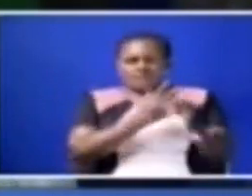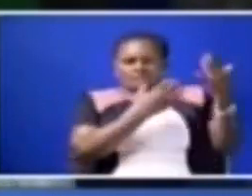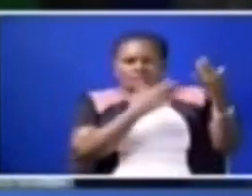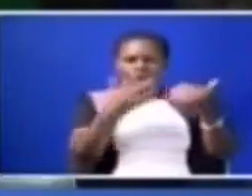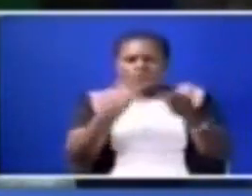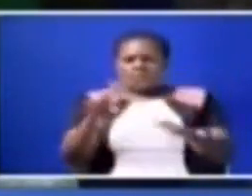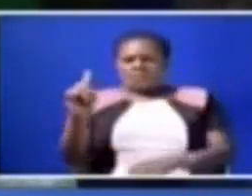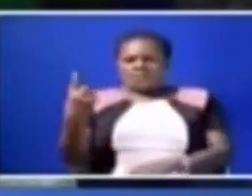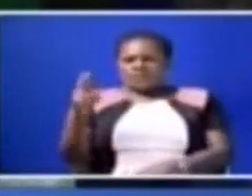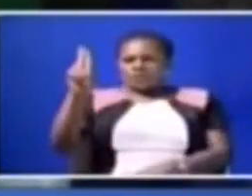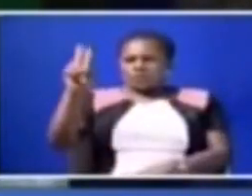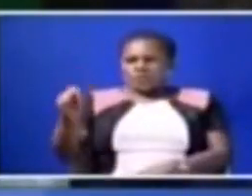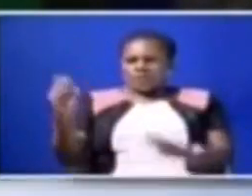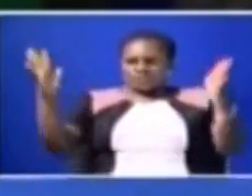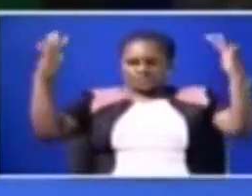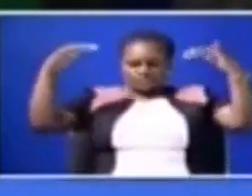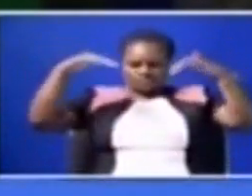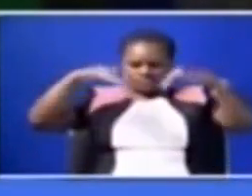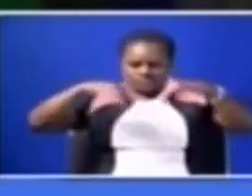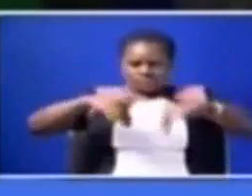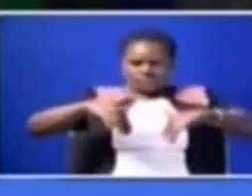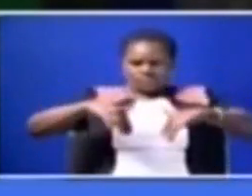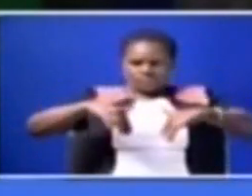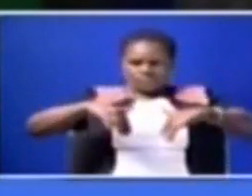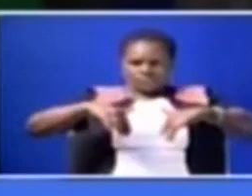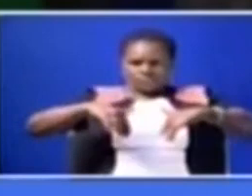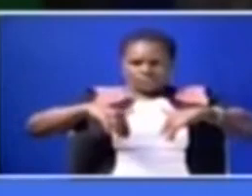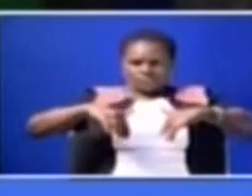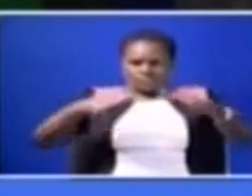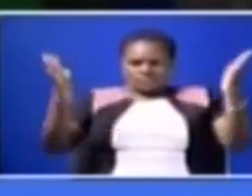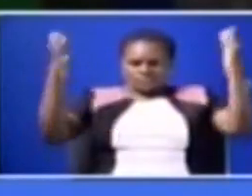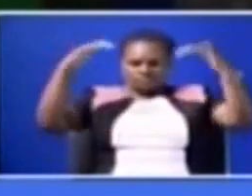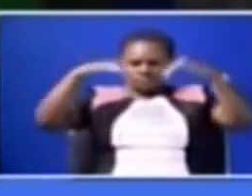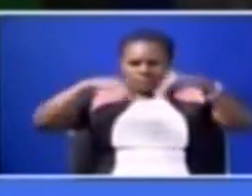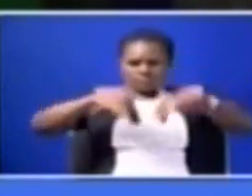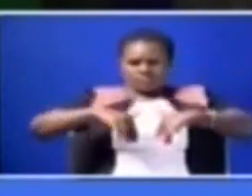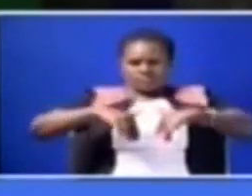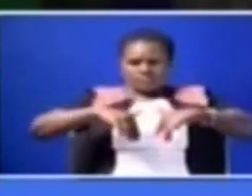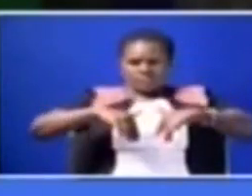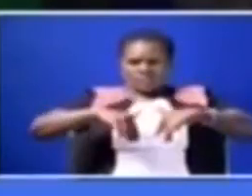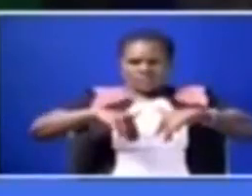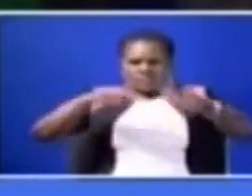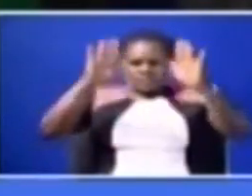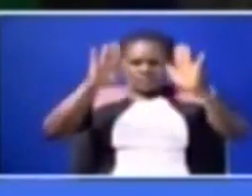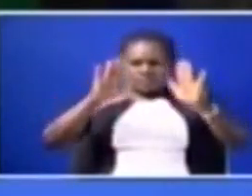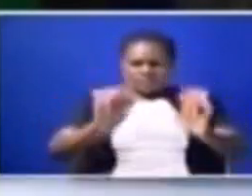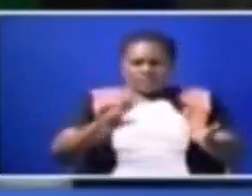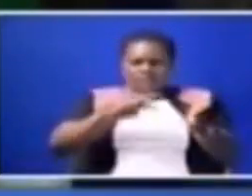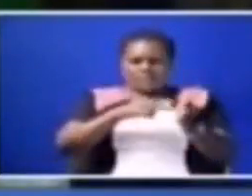first UN Habitat Assembly. And in this assembly is the universal meaning that